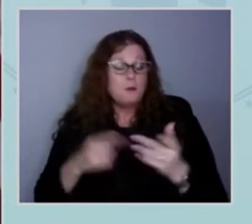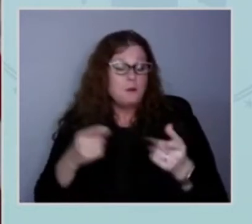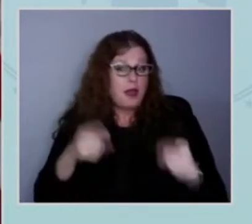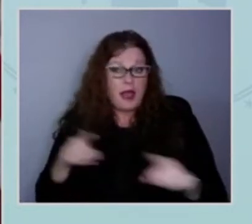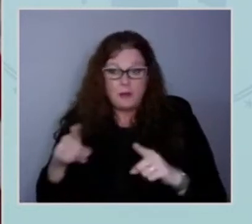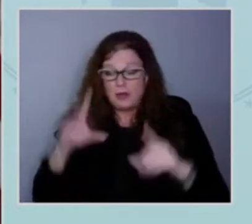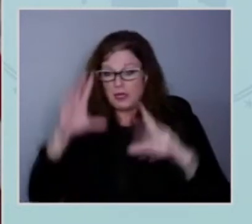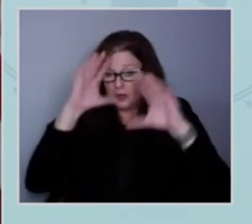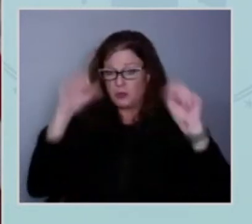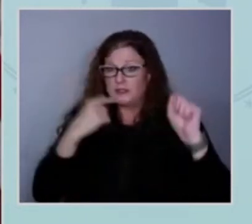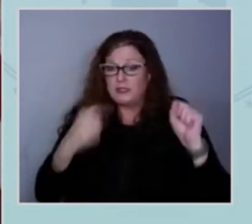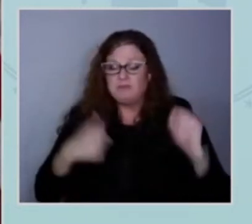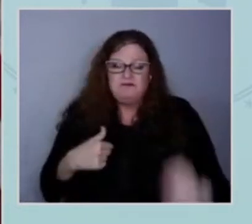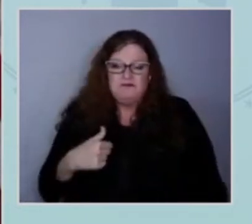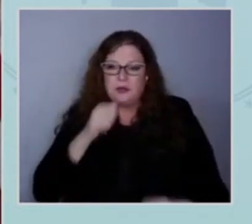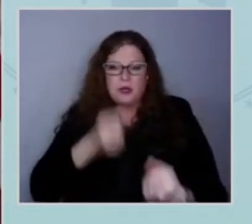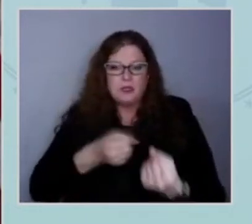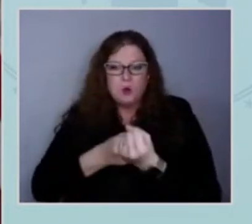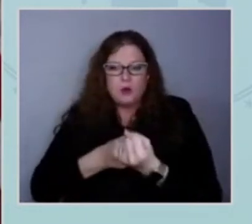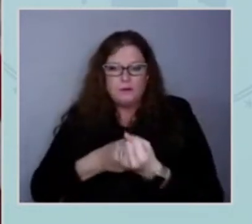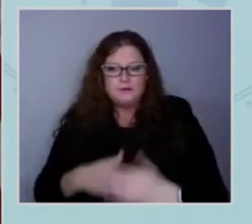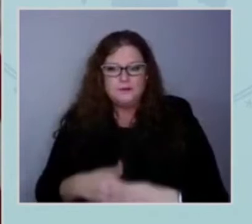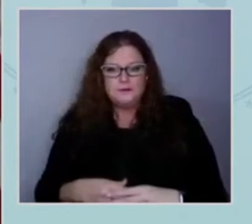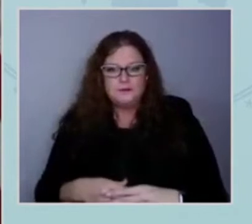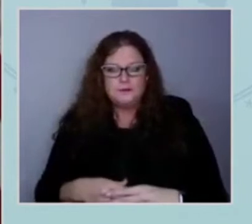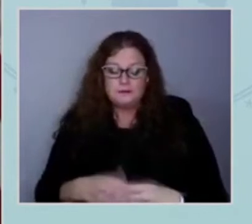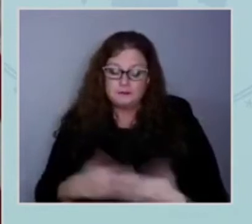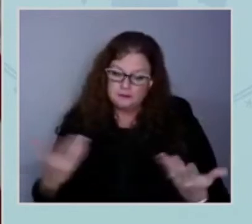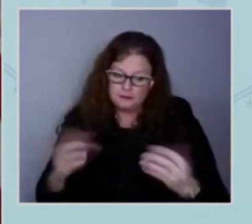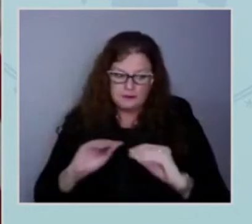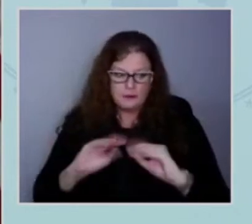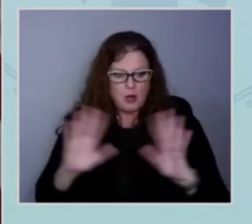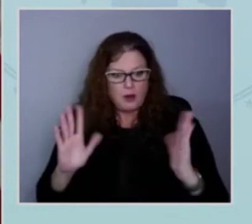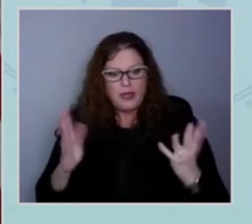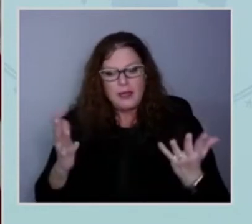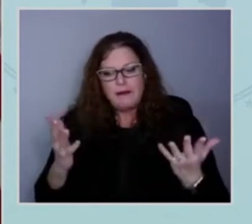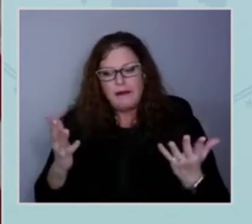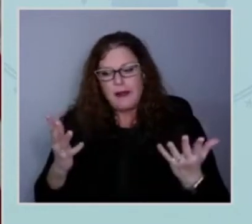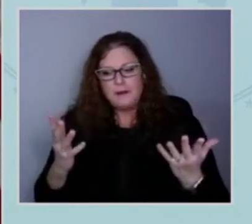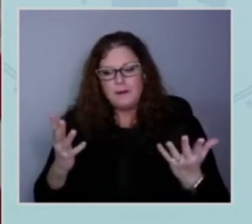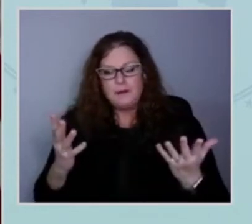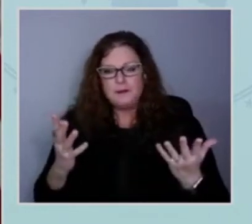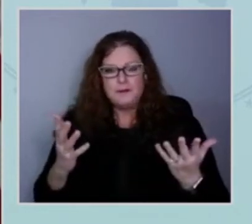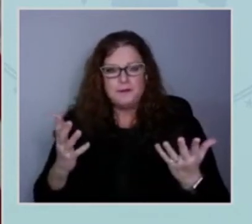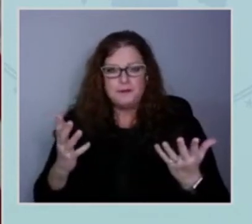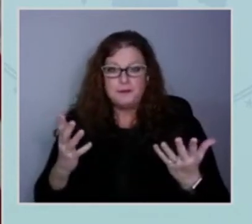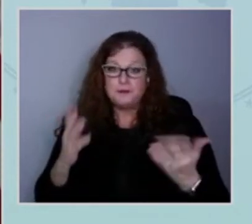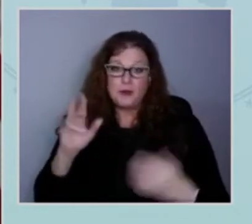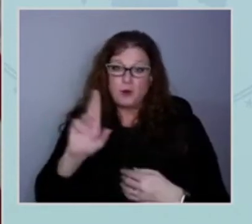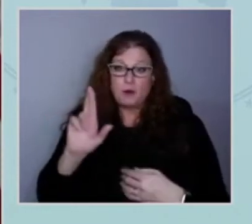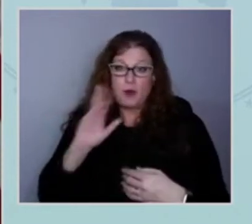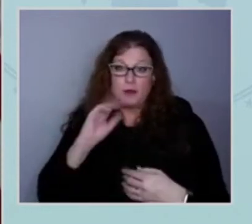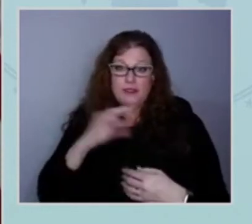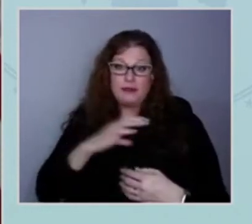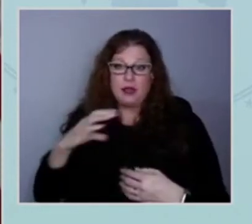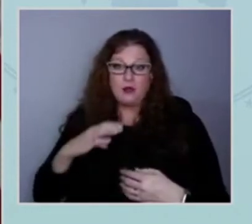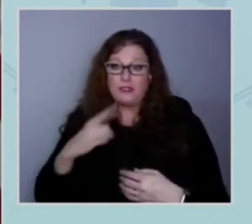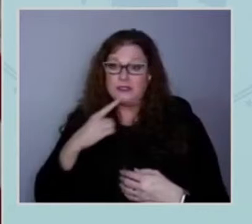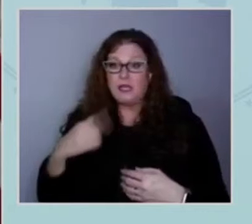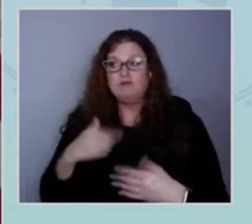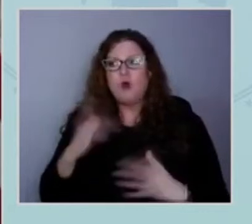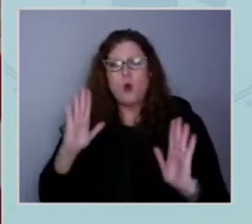things quickly. But what happened was the president said he wouldn't support it, and apparently